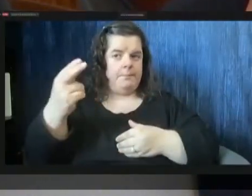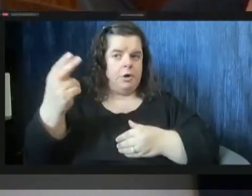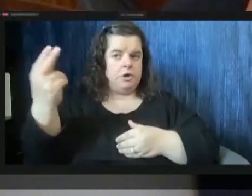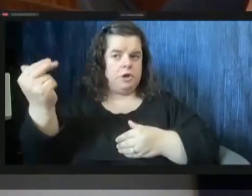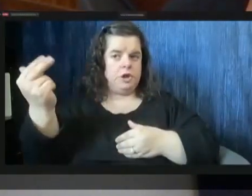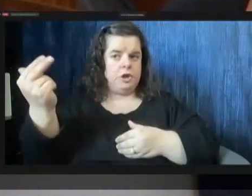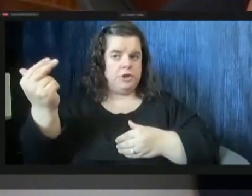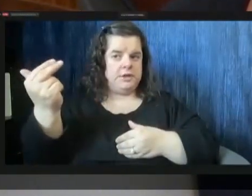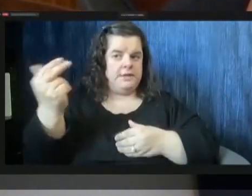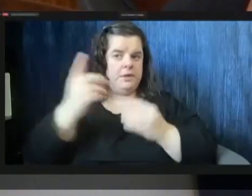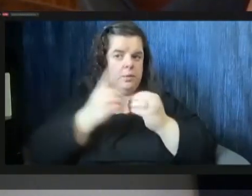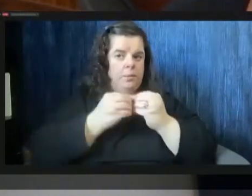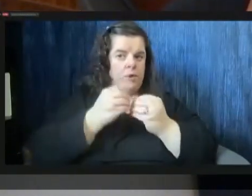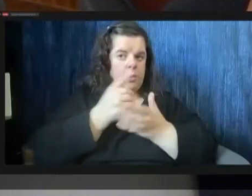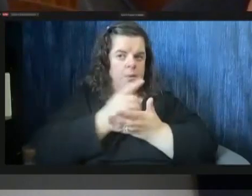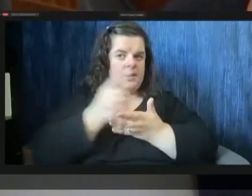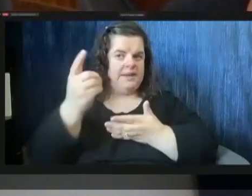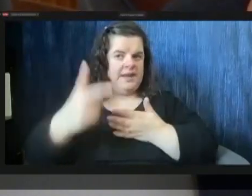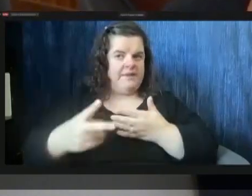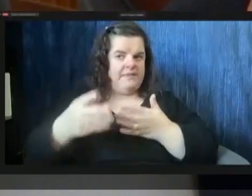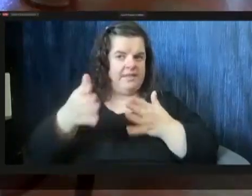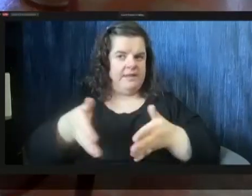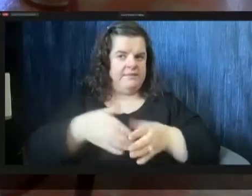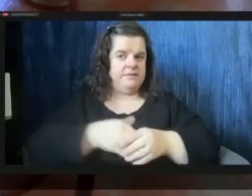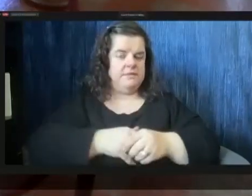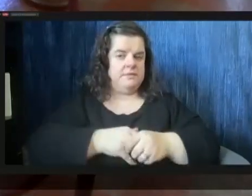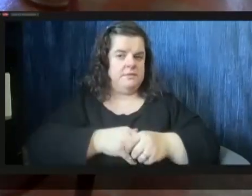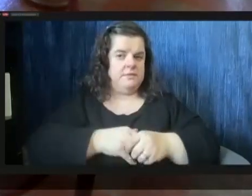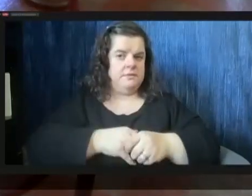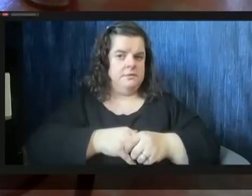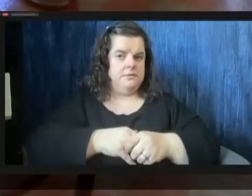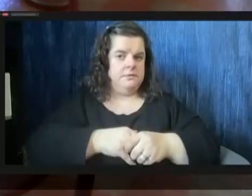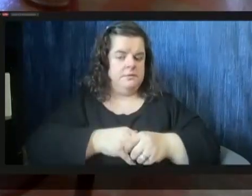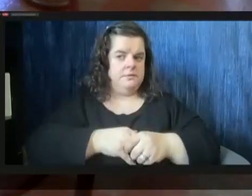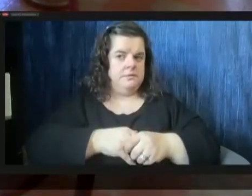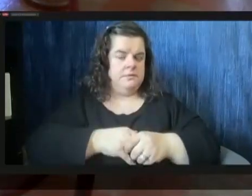another week and a half left of the survey.